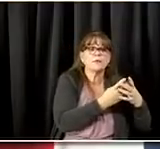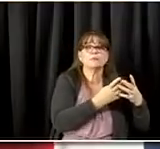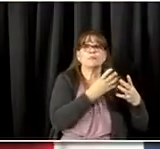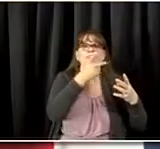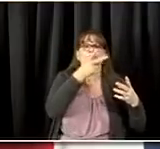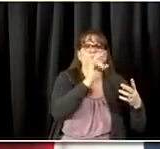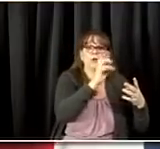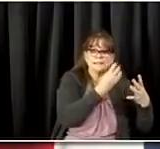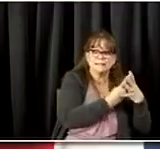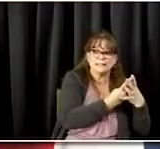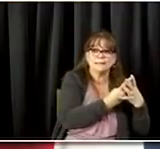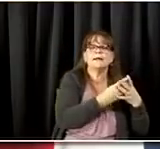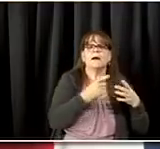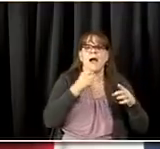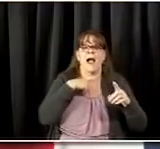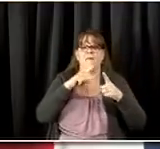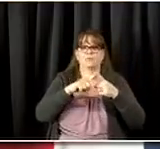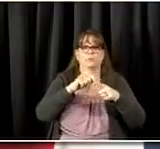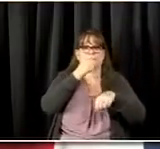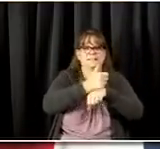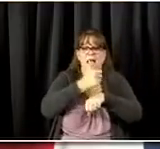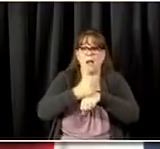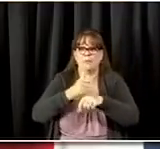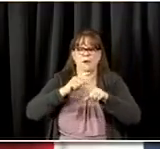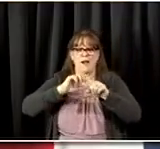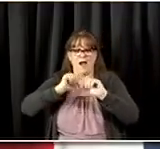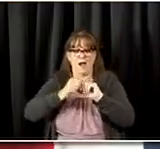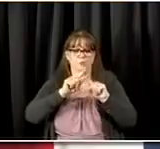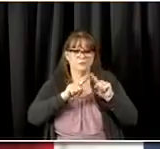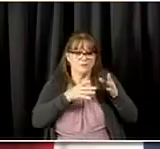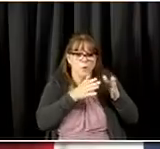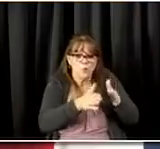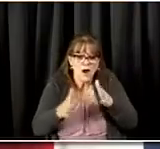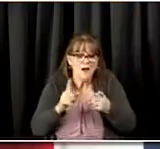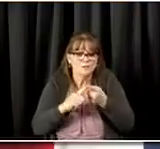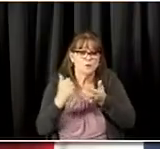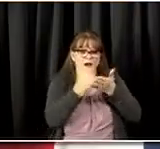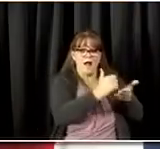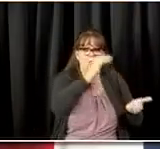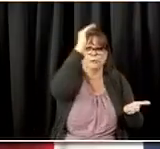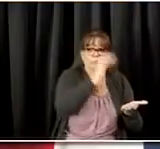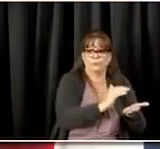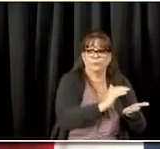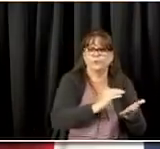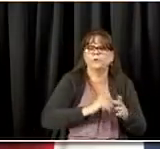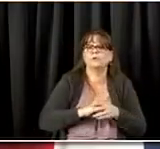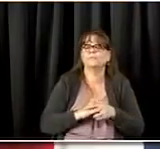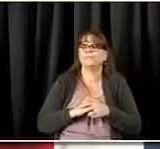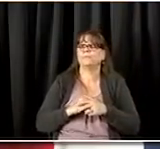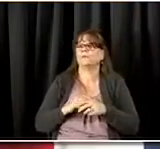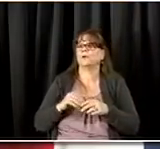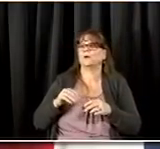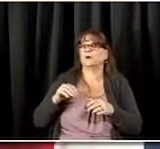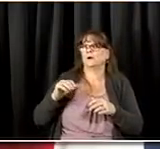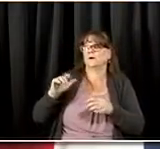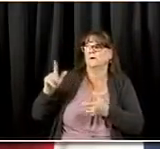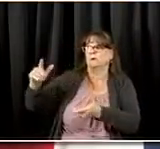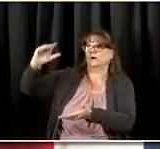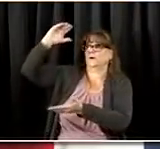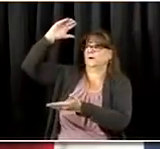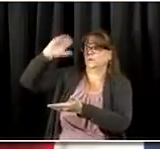strategies we need. Certainly testing is going to be an important component of, limiting introduction of virus into the